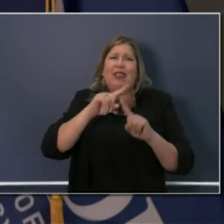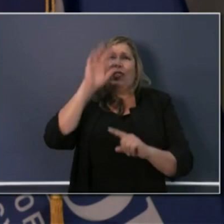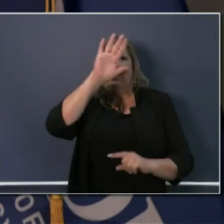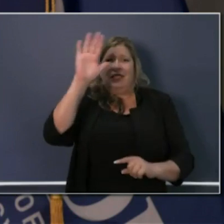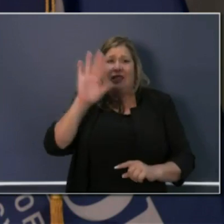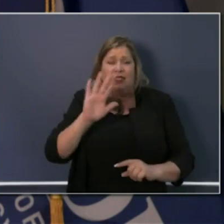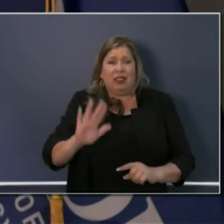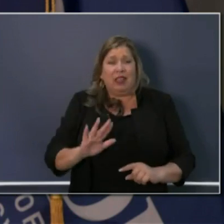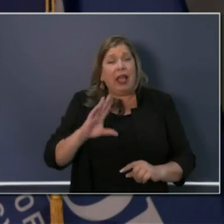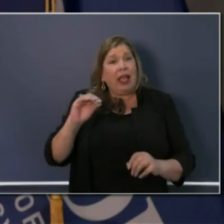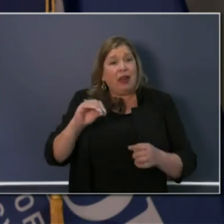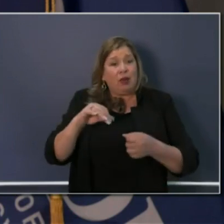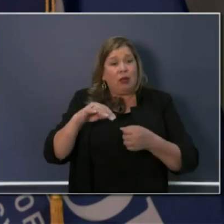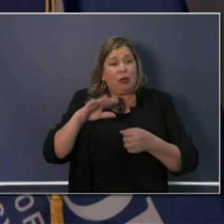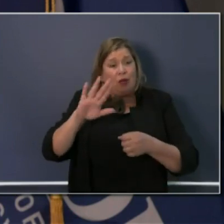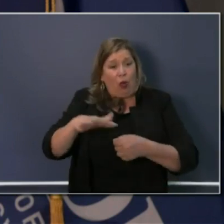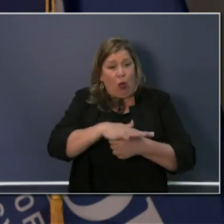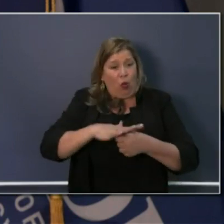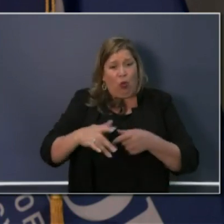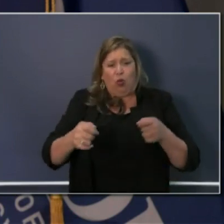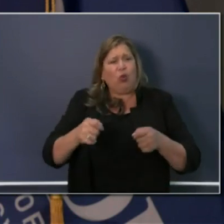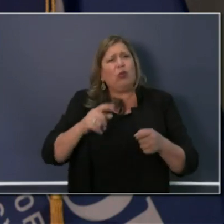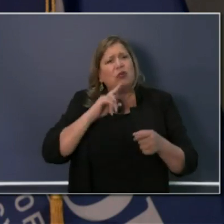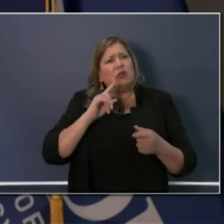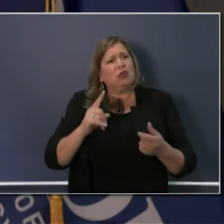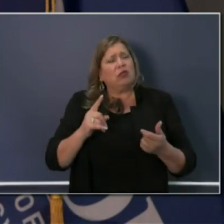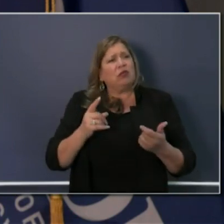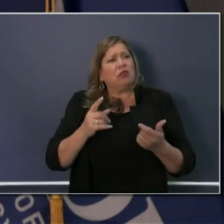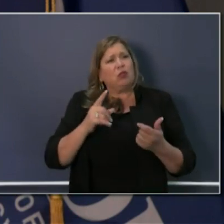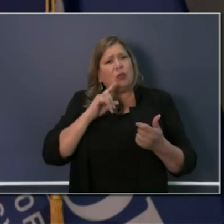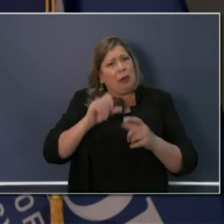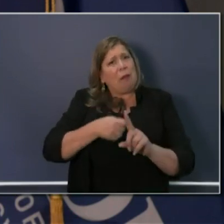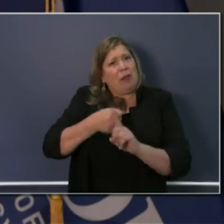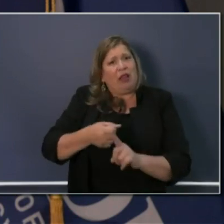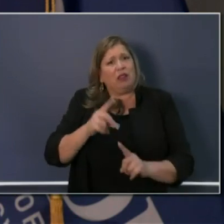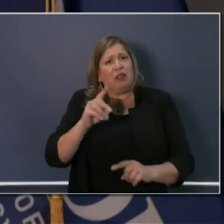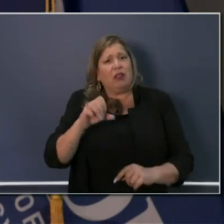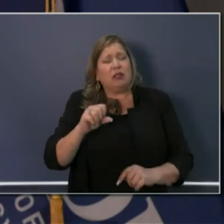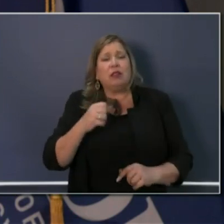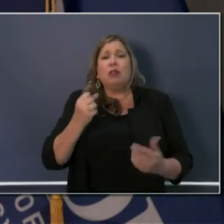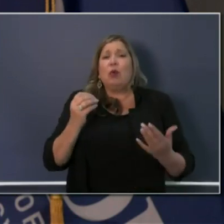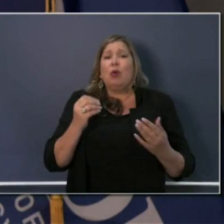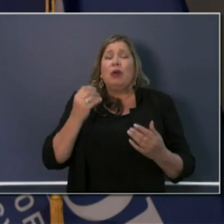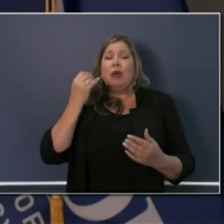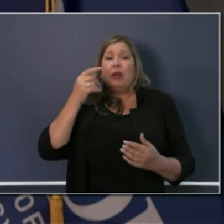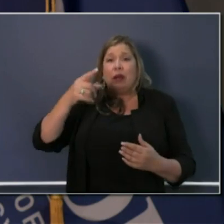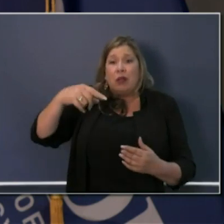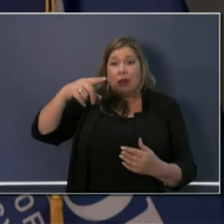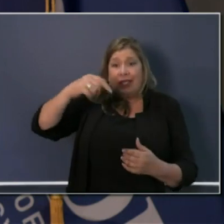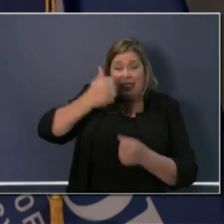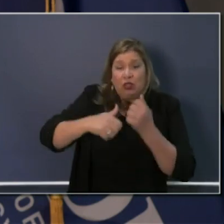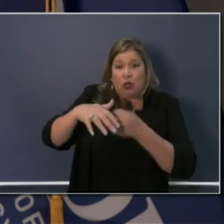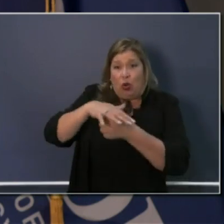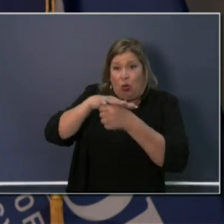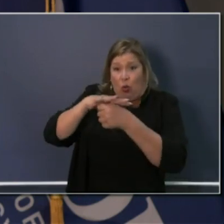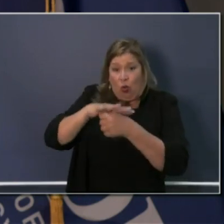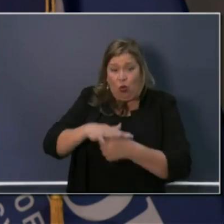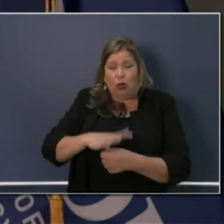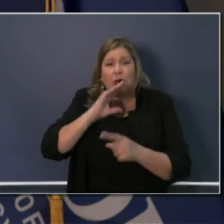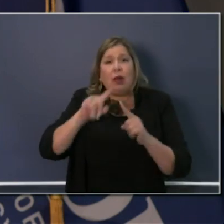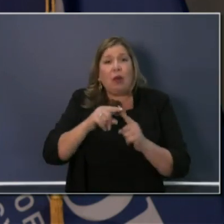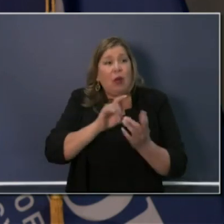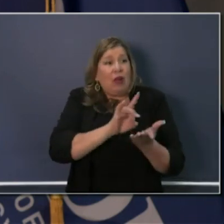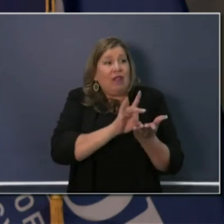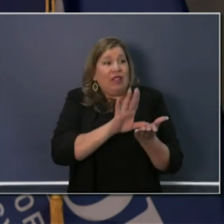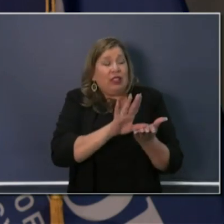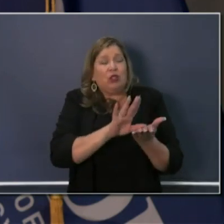is determinative in the state of California in many ways. And so as it relates to how they're dealing with evictions, not only for tenants